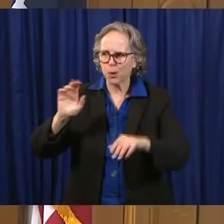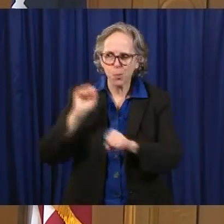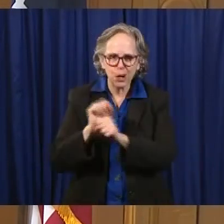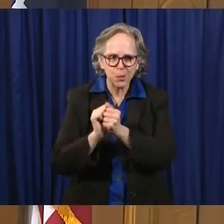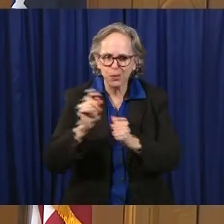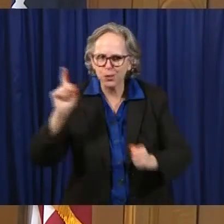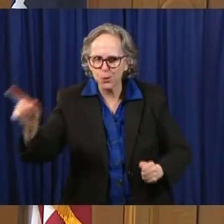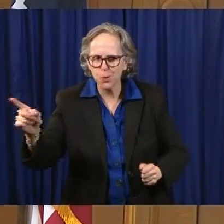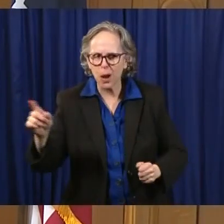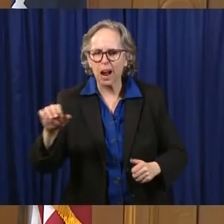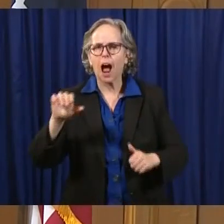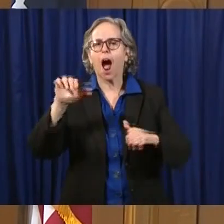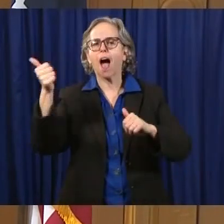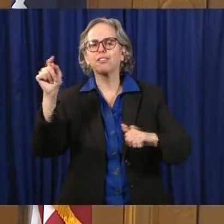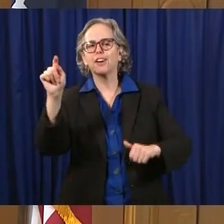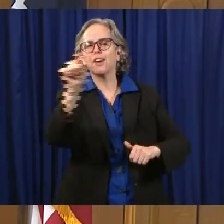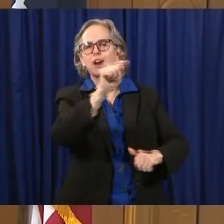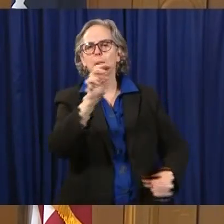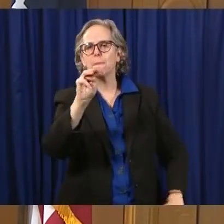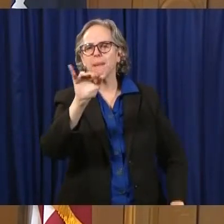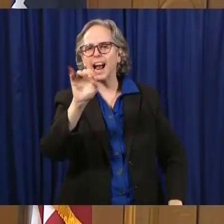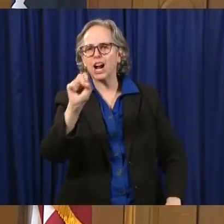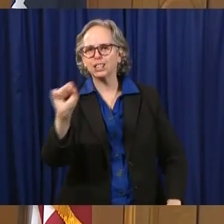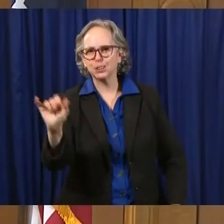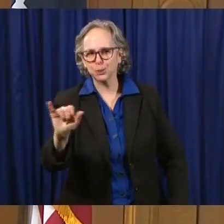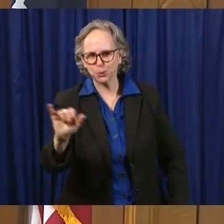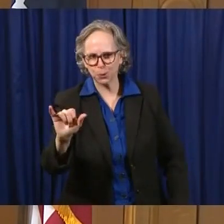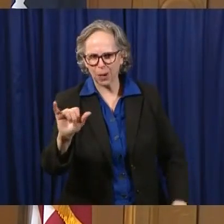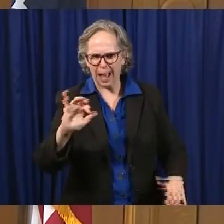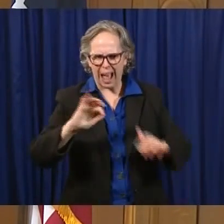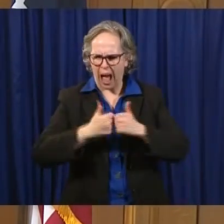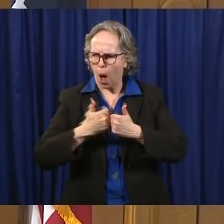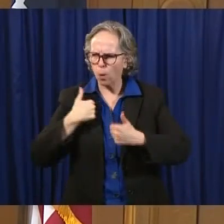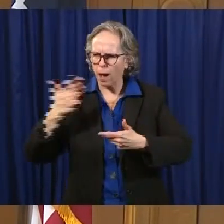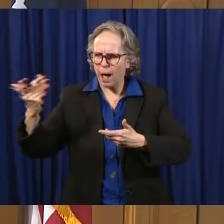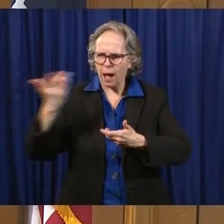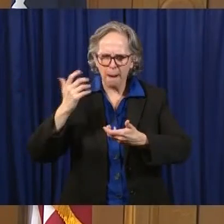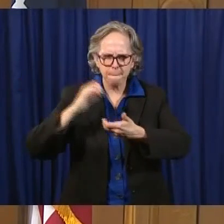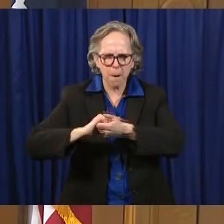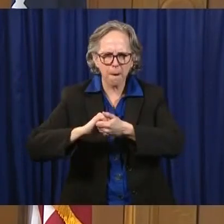state in that partnership. It's been a great partnership, and